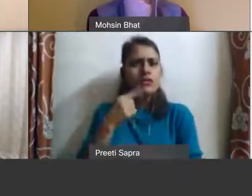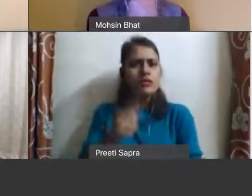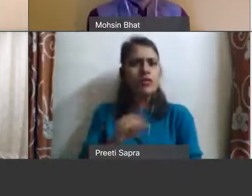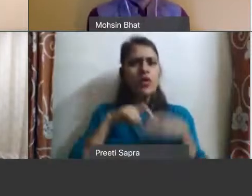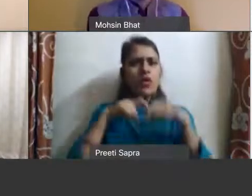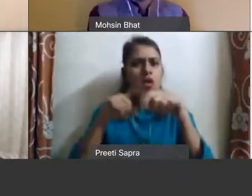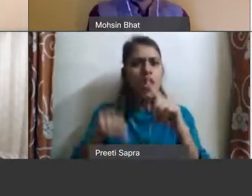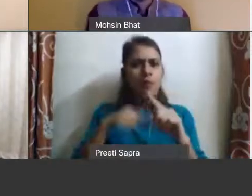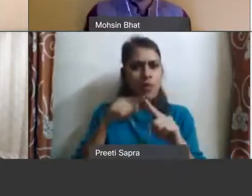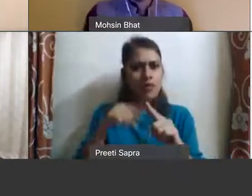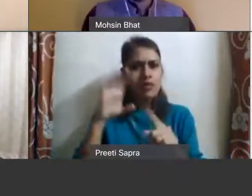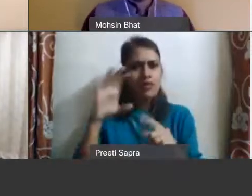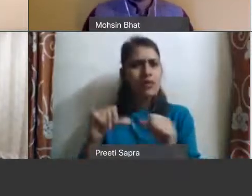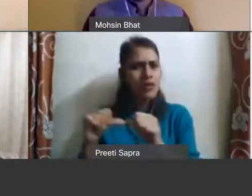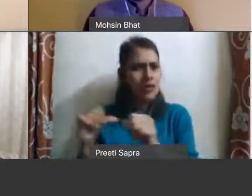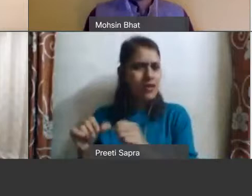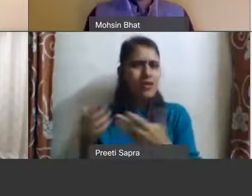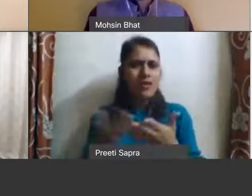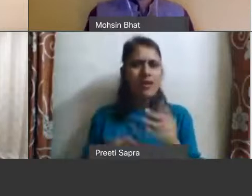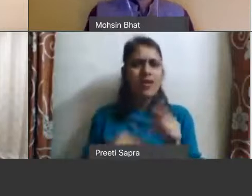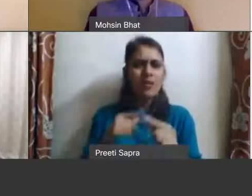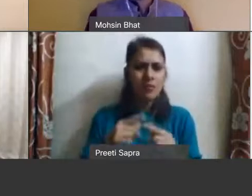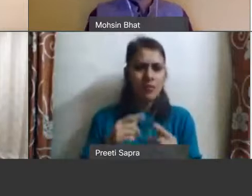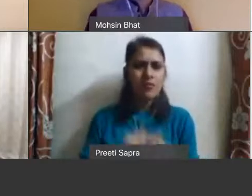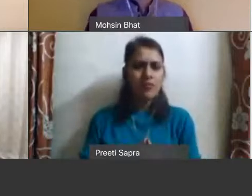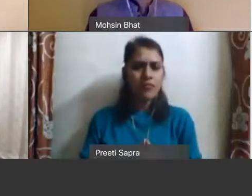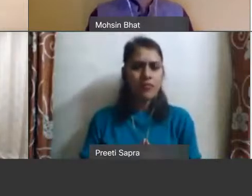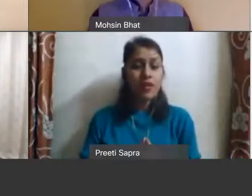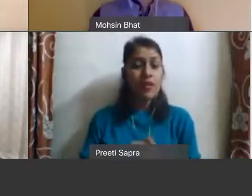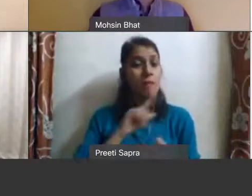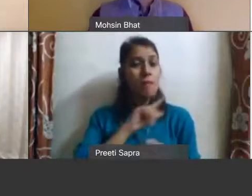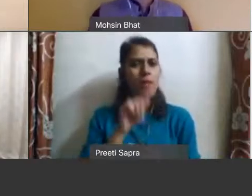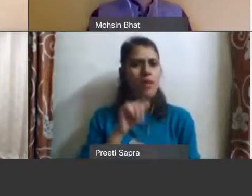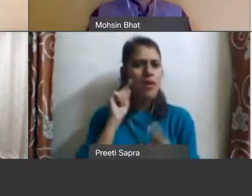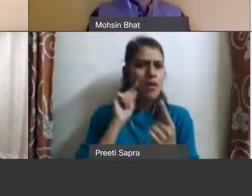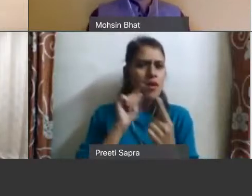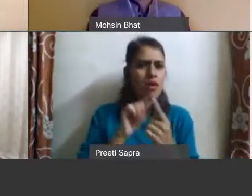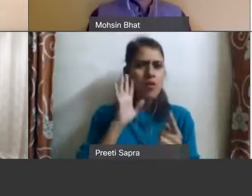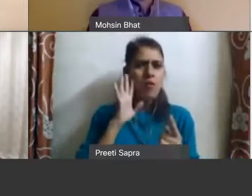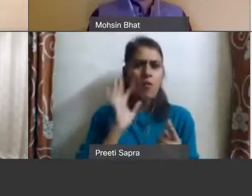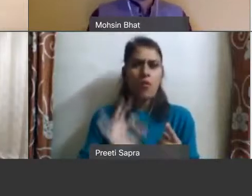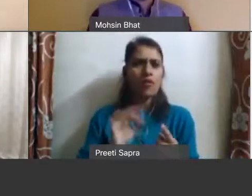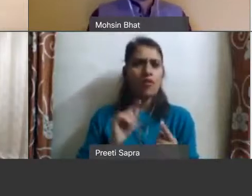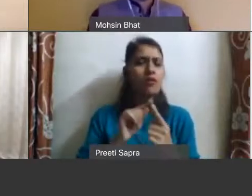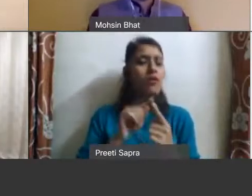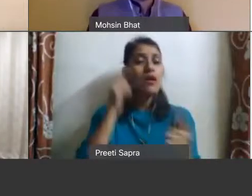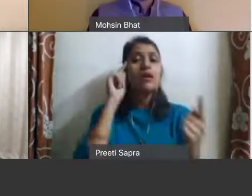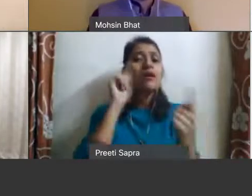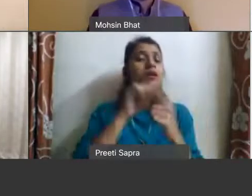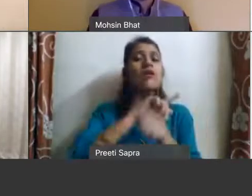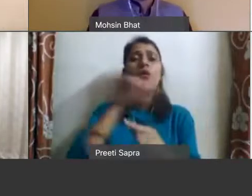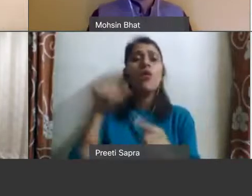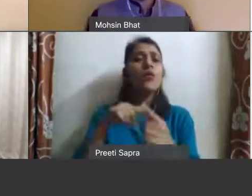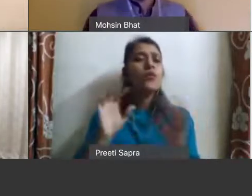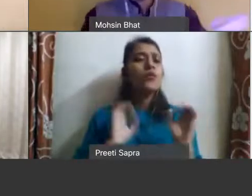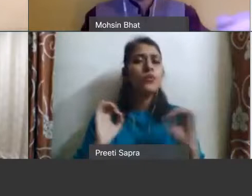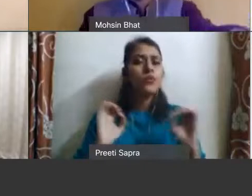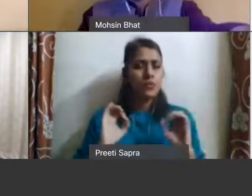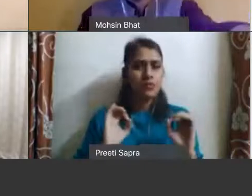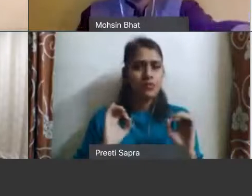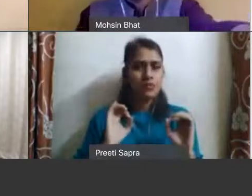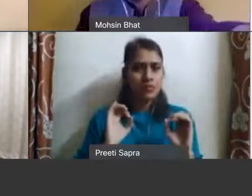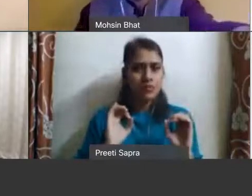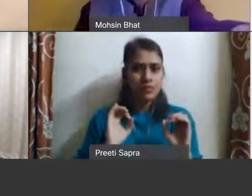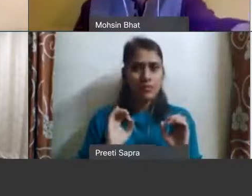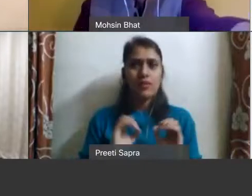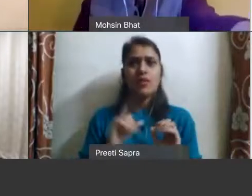of the CAA was politicized. But the crucial point here is that this disagreement, the critical point, this disagreement